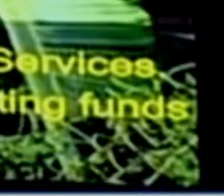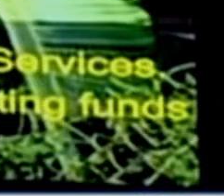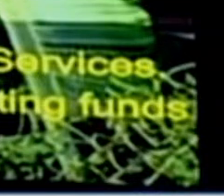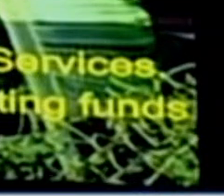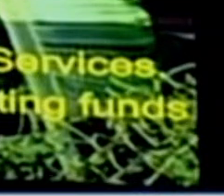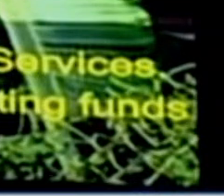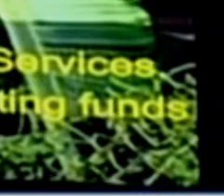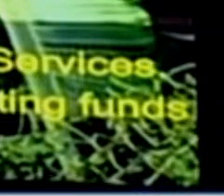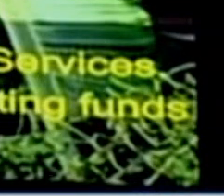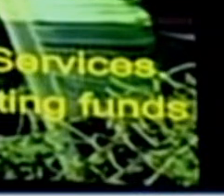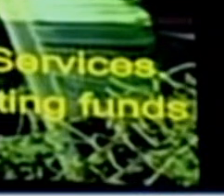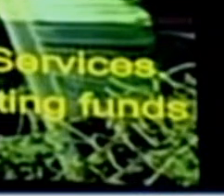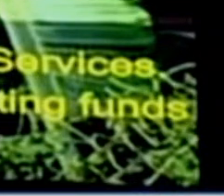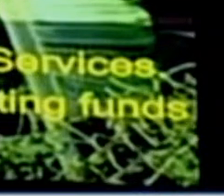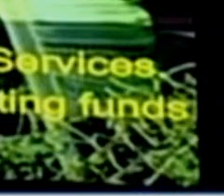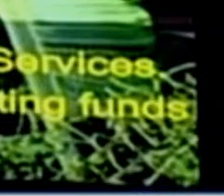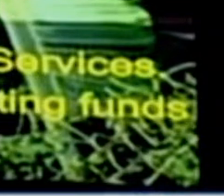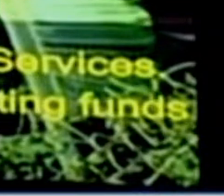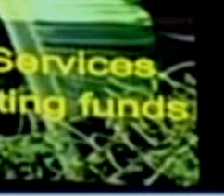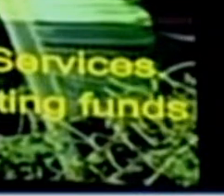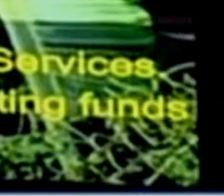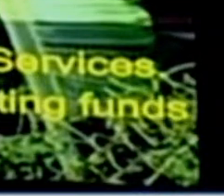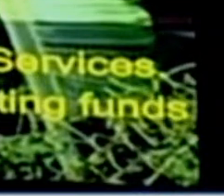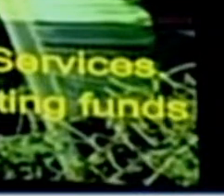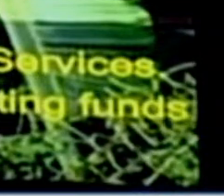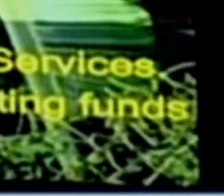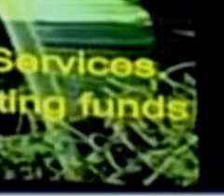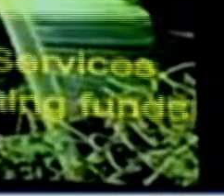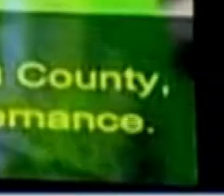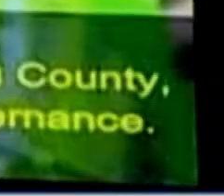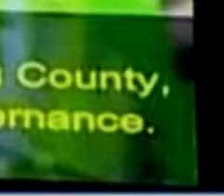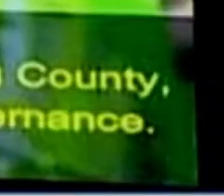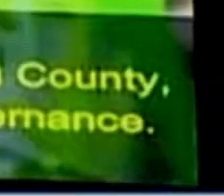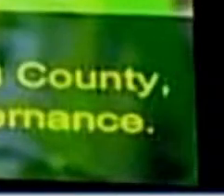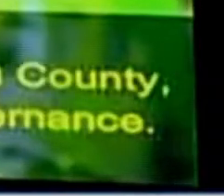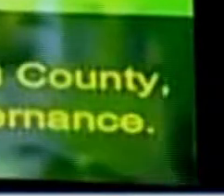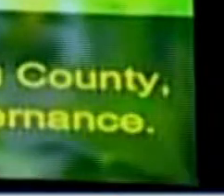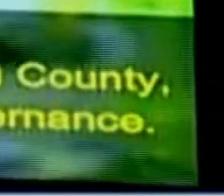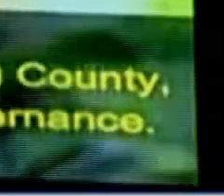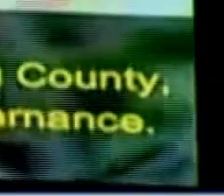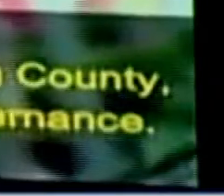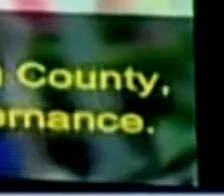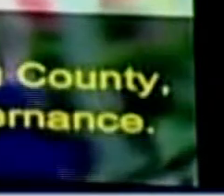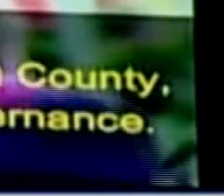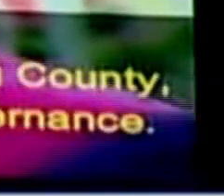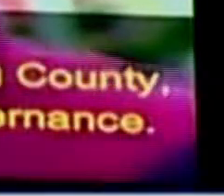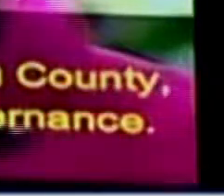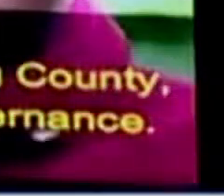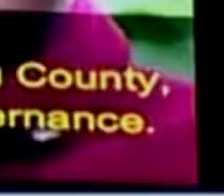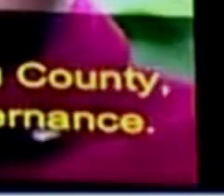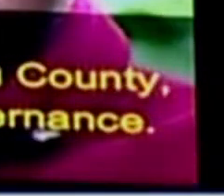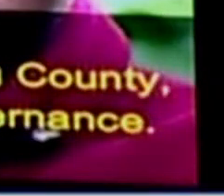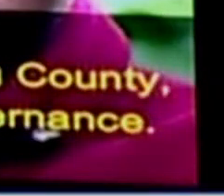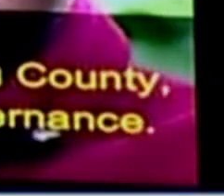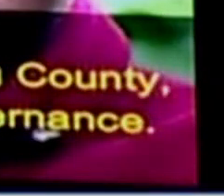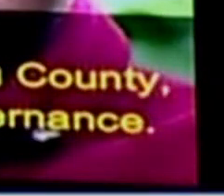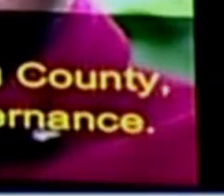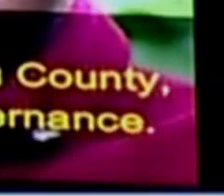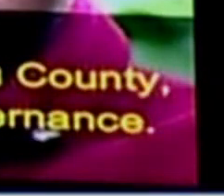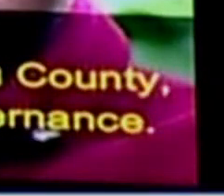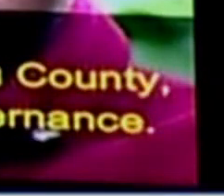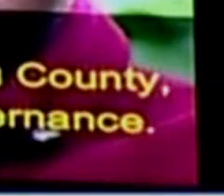ndene ofisi eu ikorita mbeca bakiuga bakuthithia mantu no tujo bathithithie Moses Bayeno urane